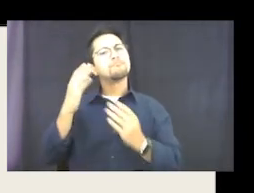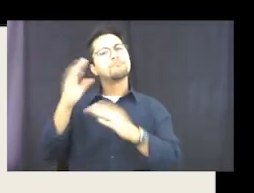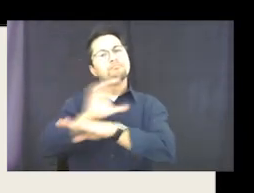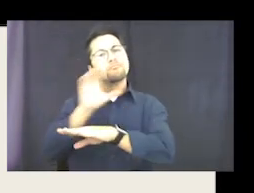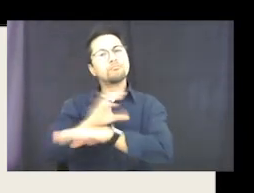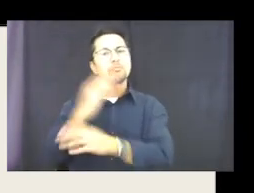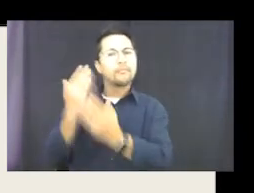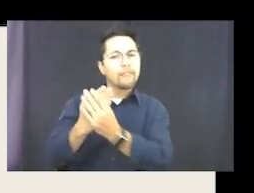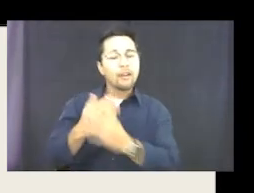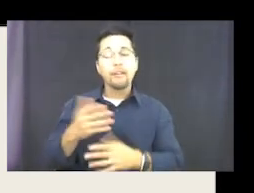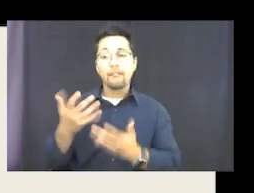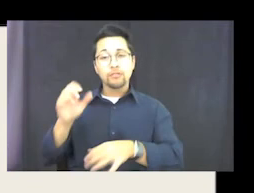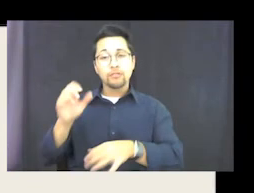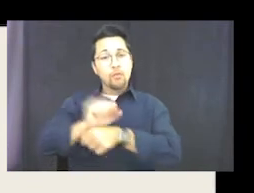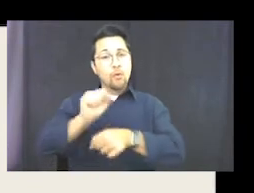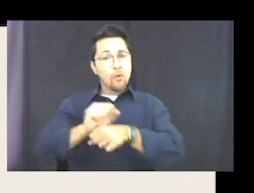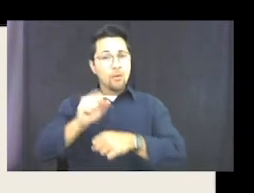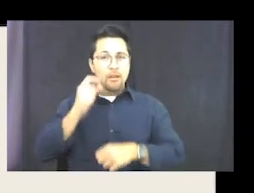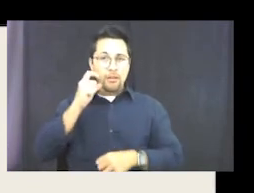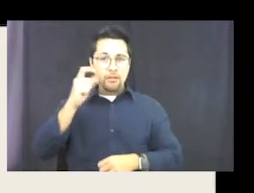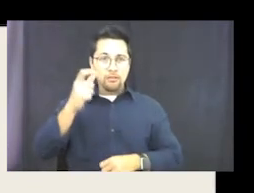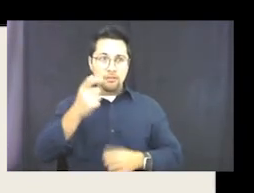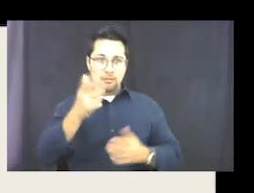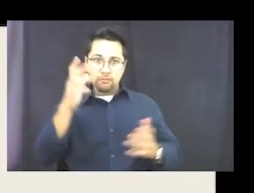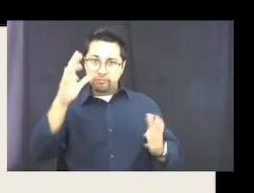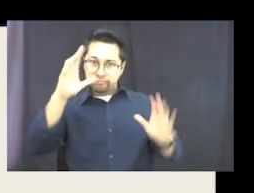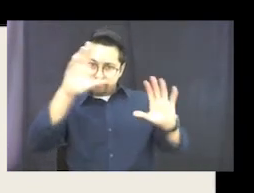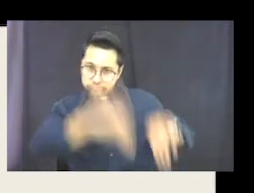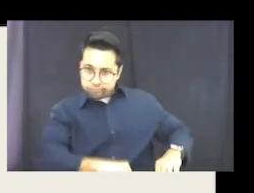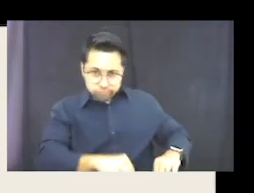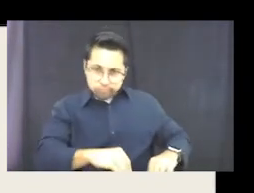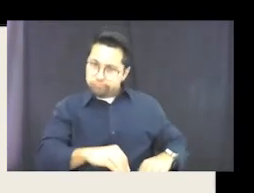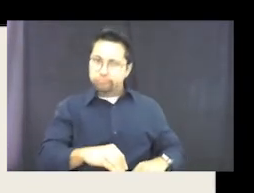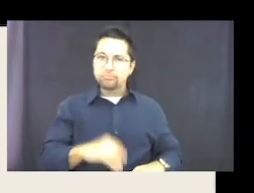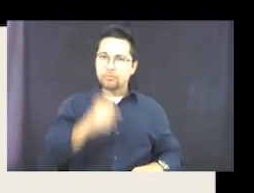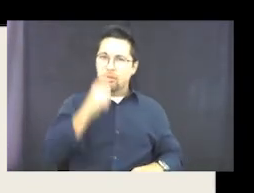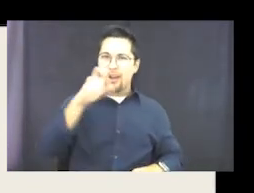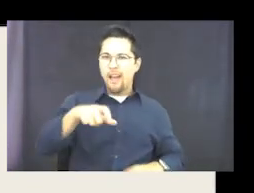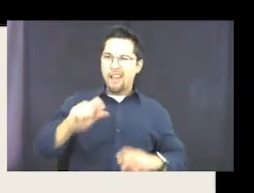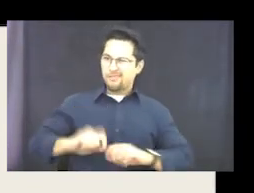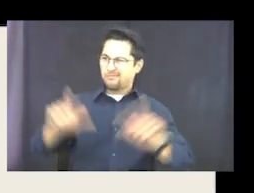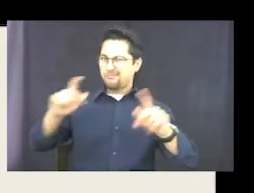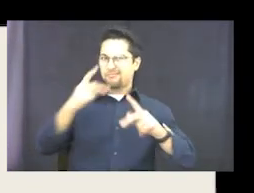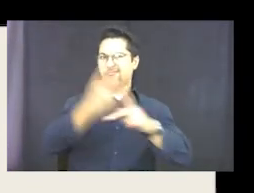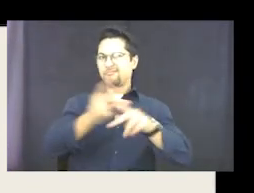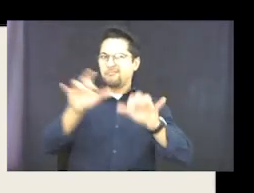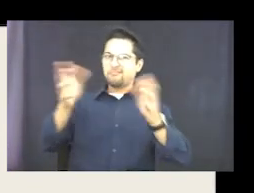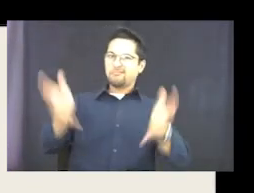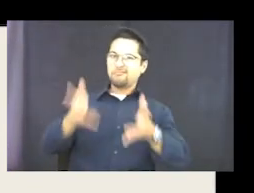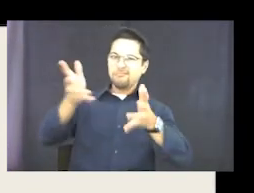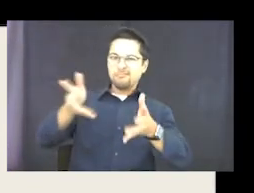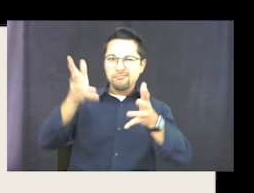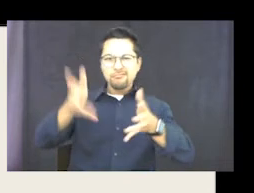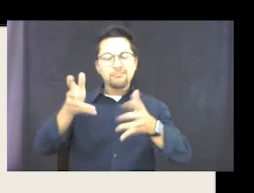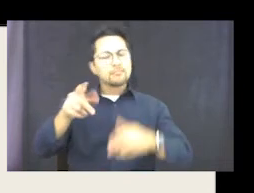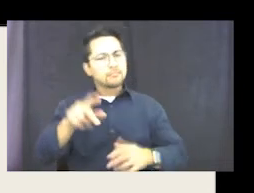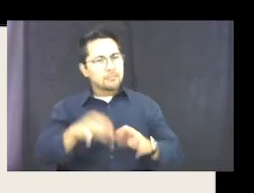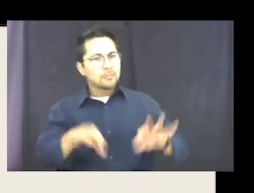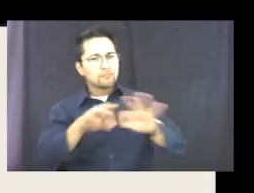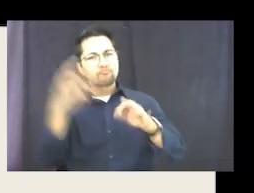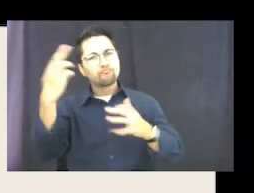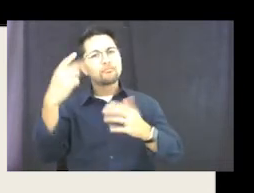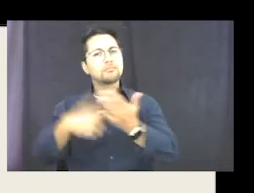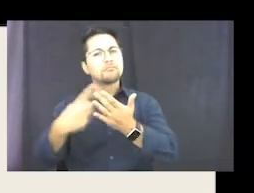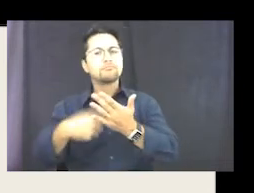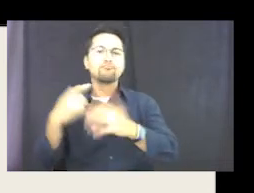When you are done with an assignment, you no longer need to keep it open, so you put it away for good and get ready for a new one. This is important because sometimes we can get